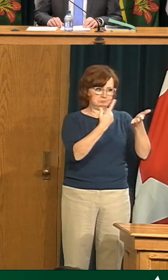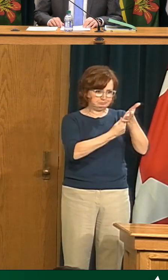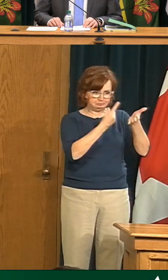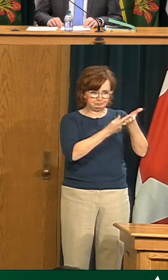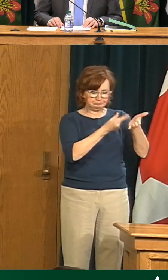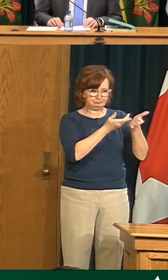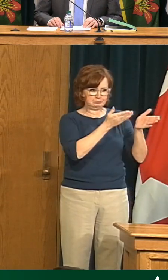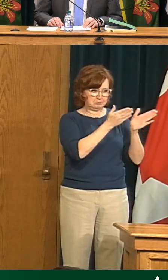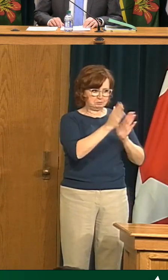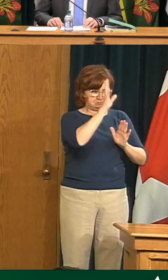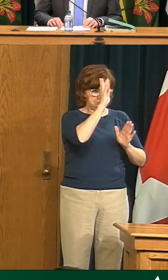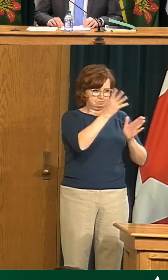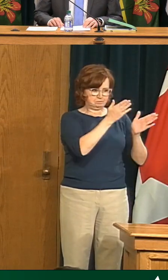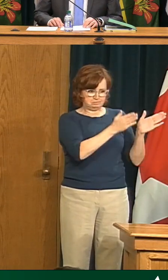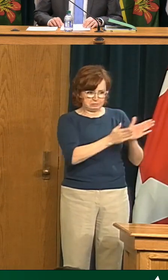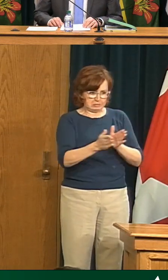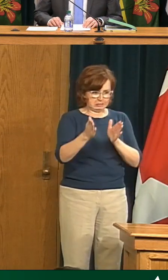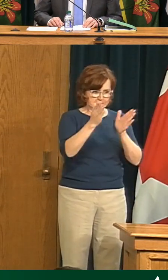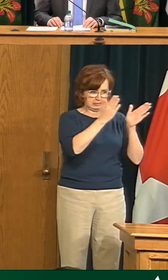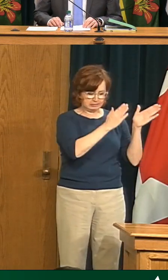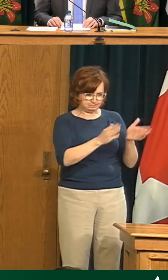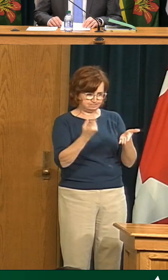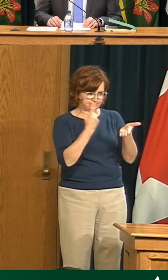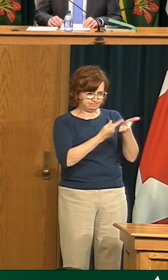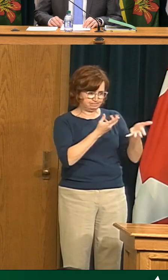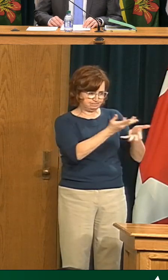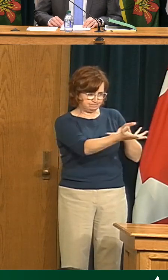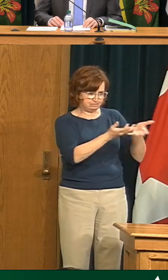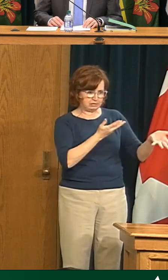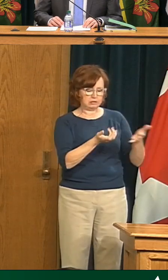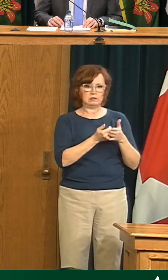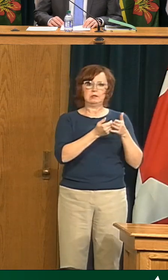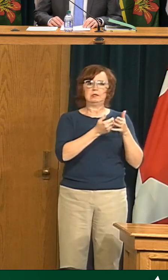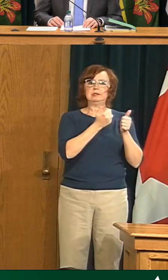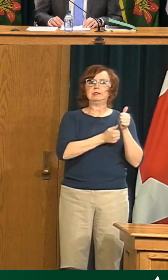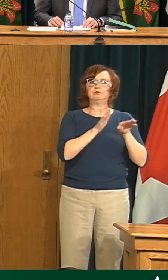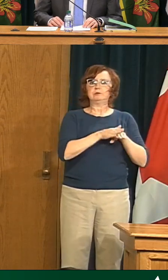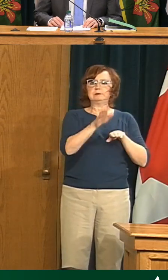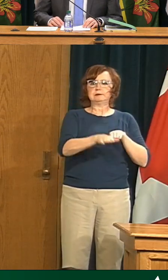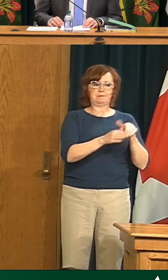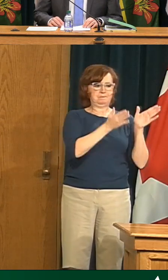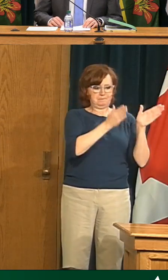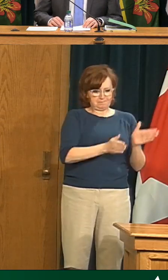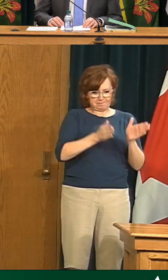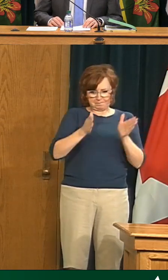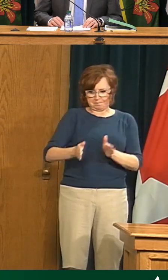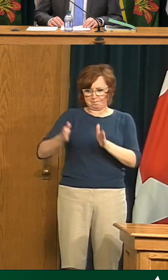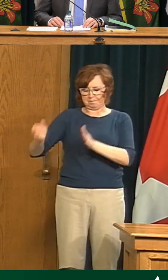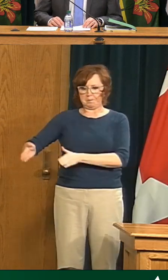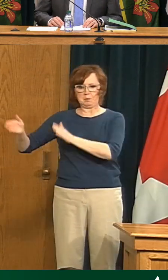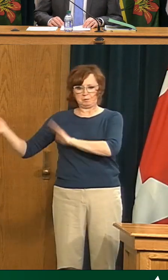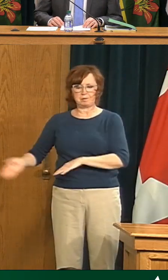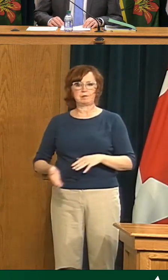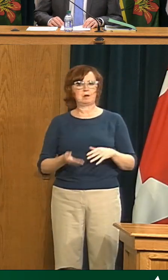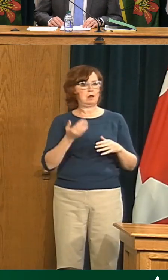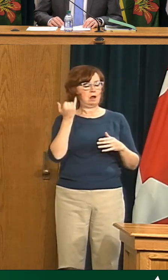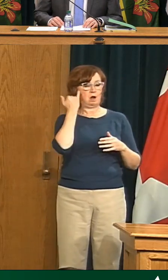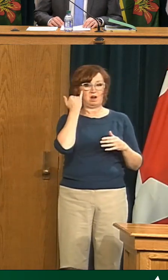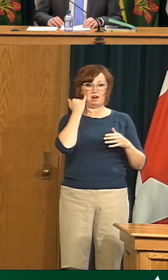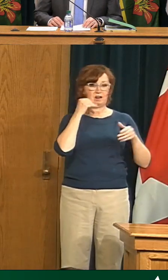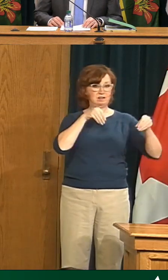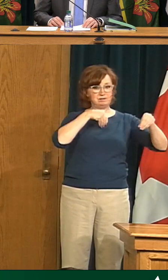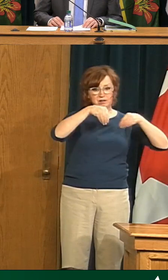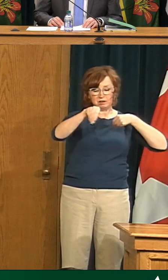phases. And we will carefully monitor transmission and other factors during each of those phases, and we will adjust the plan if